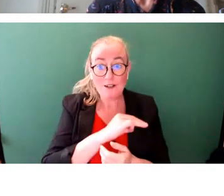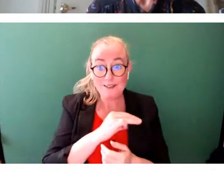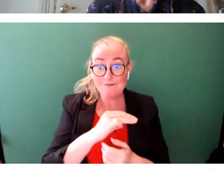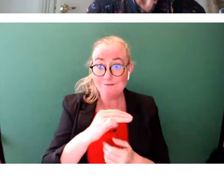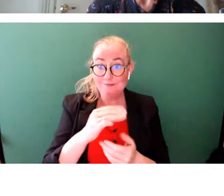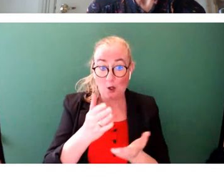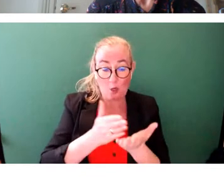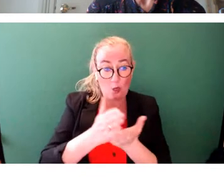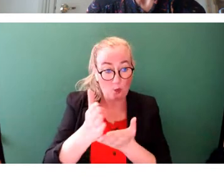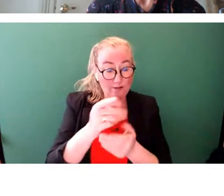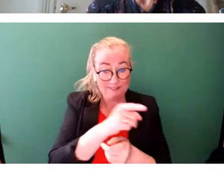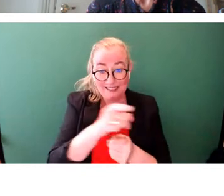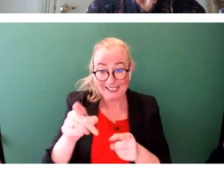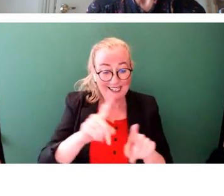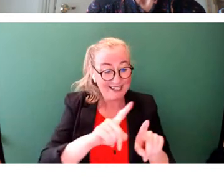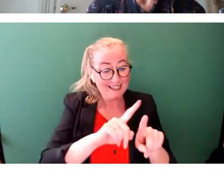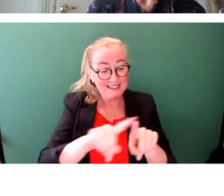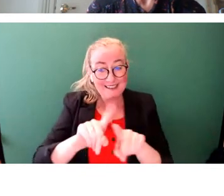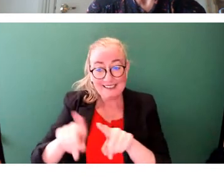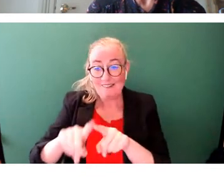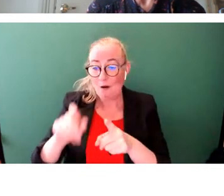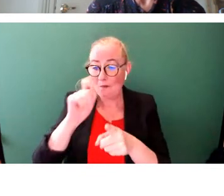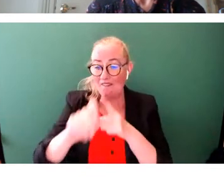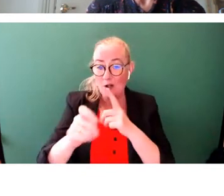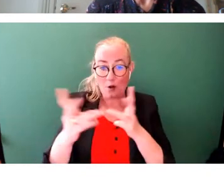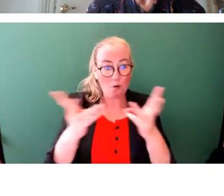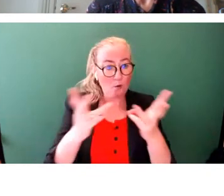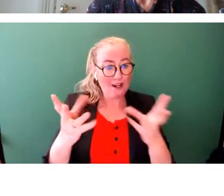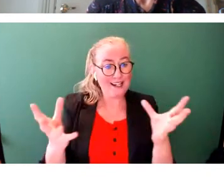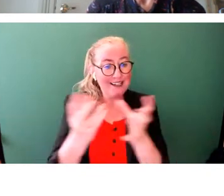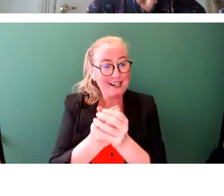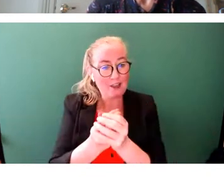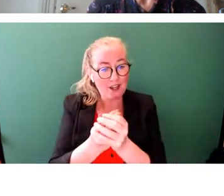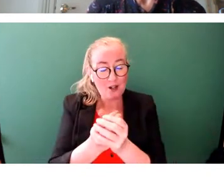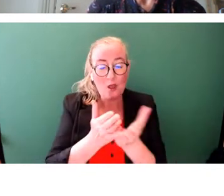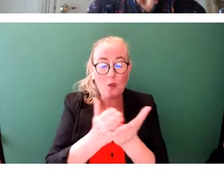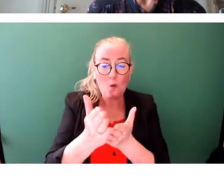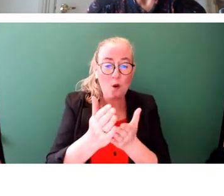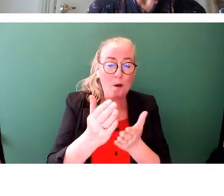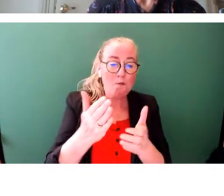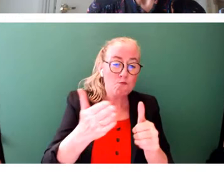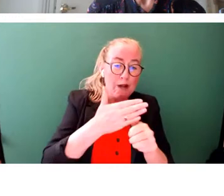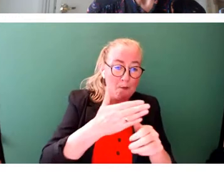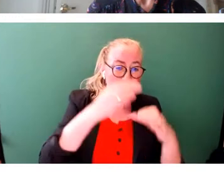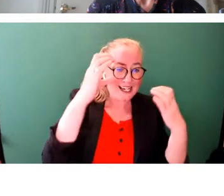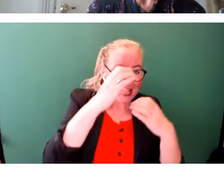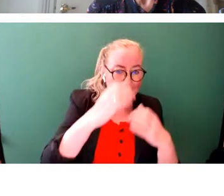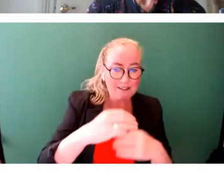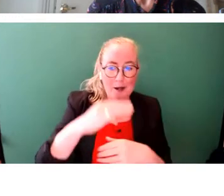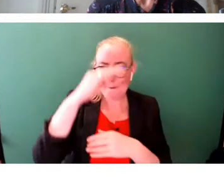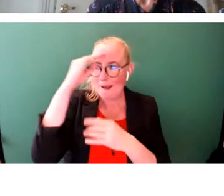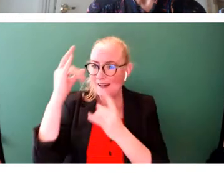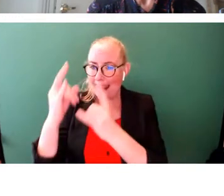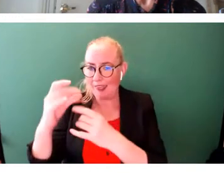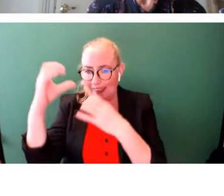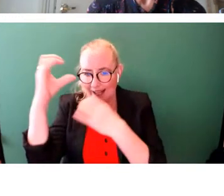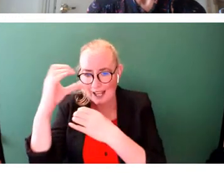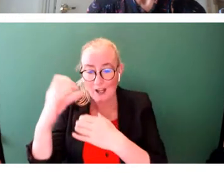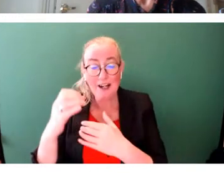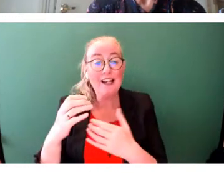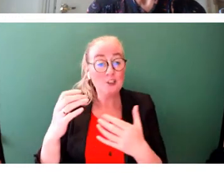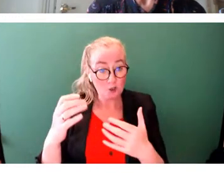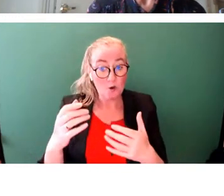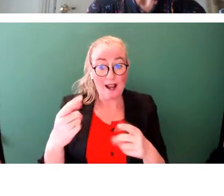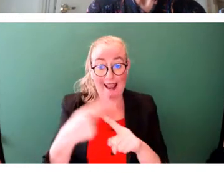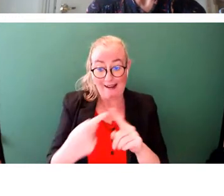of multidisciplinary working in primary care, in mental health care, with technology, what